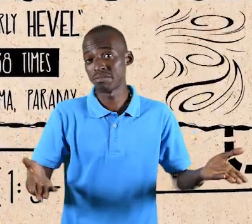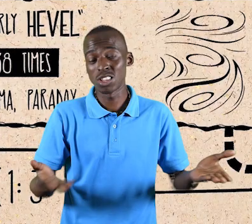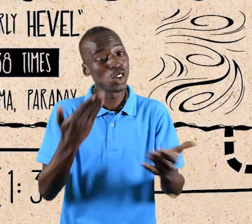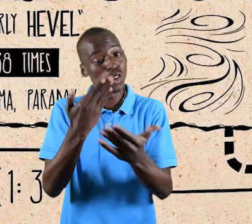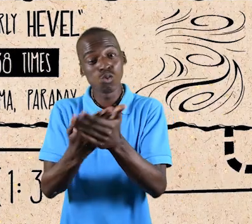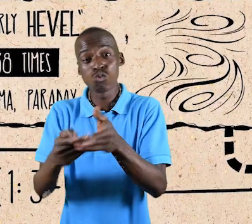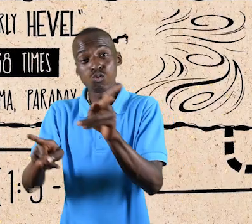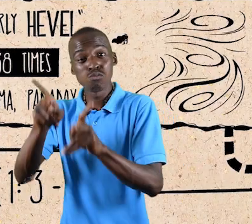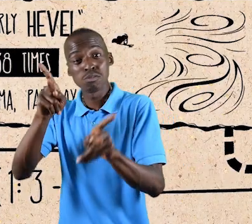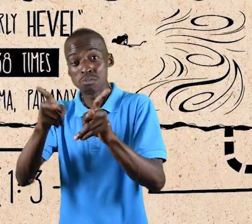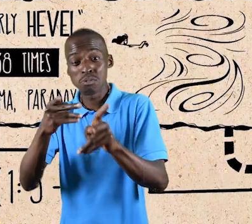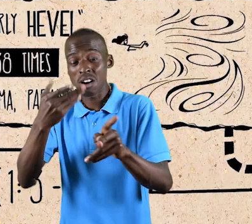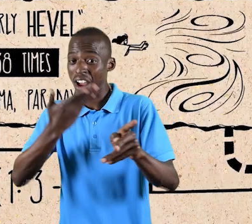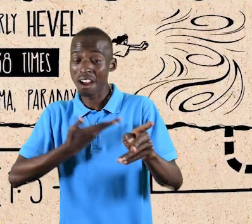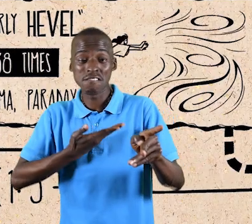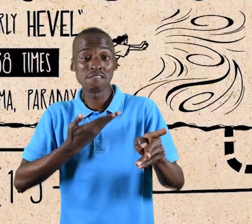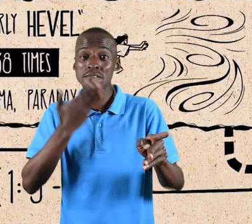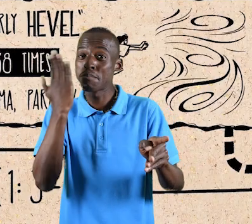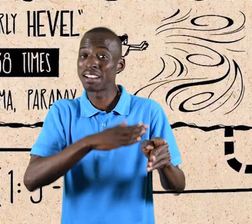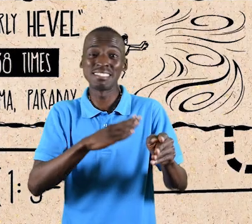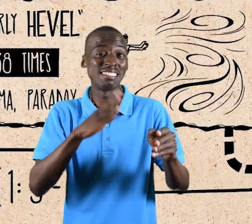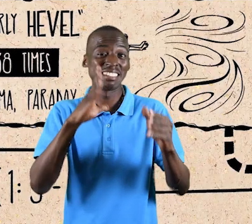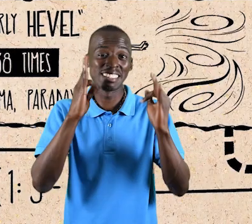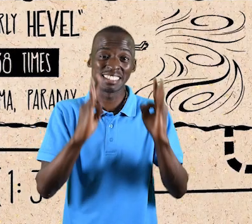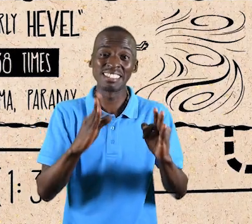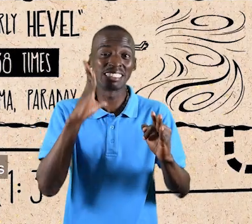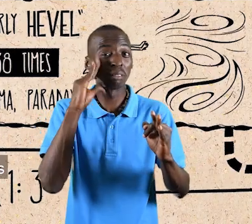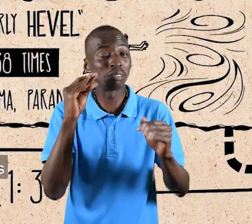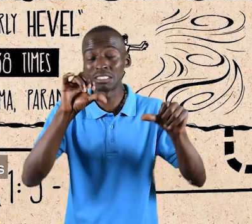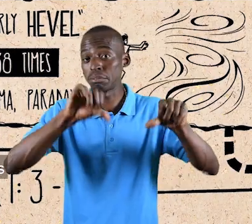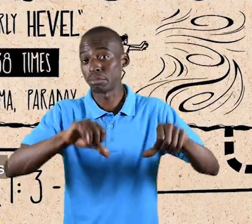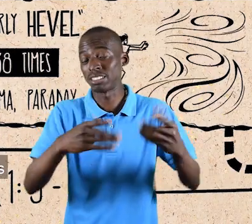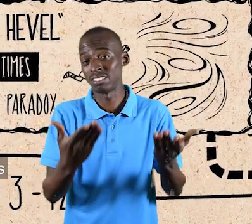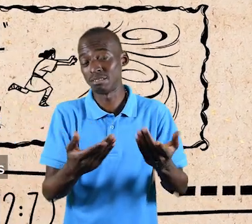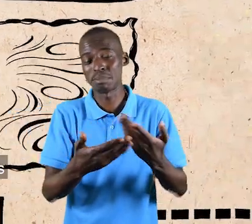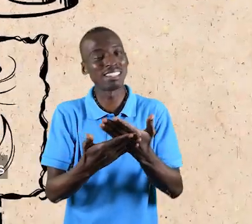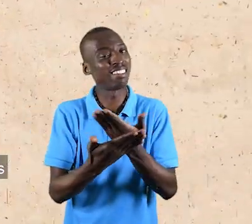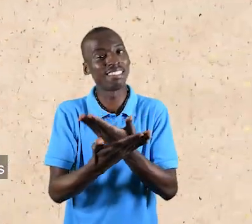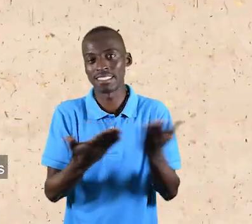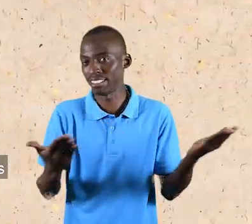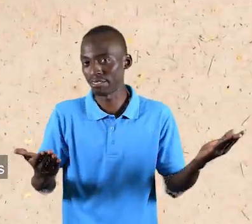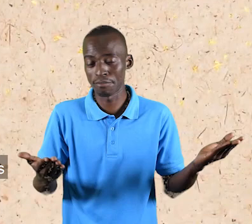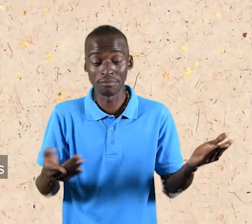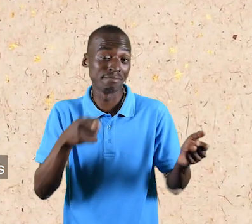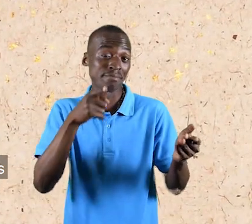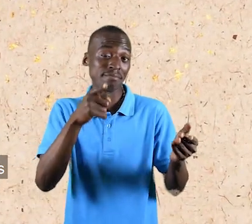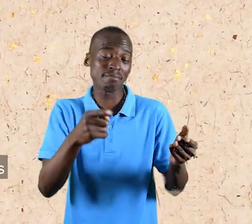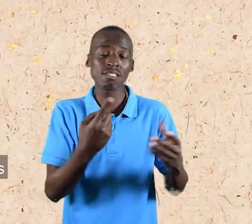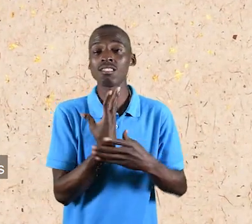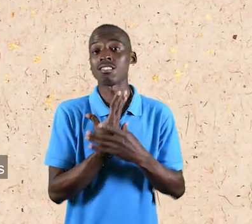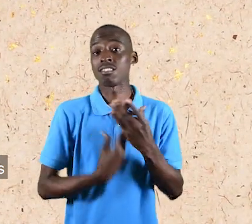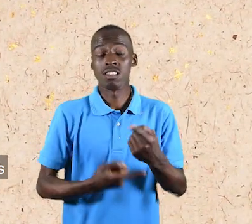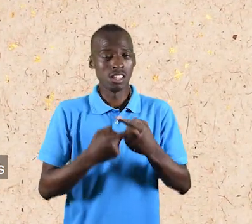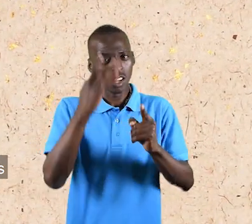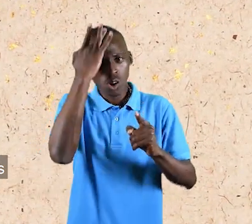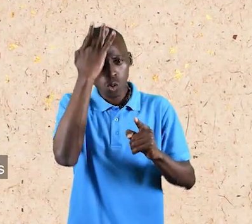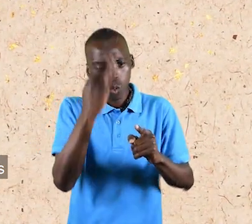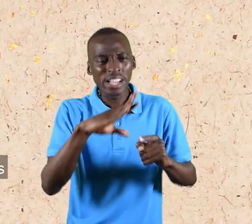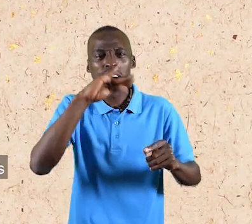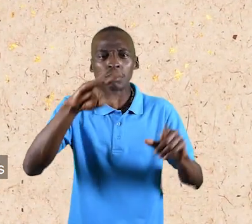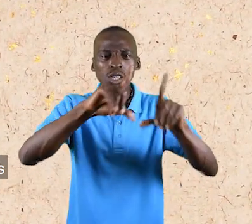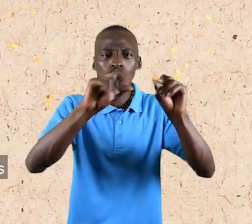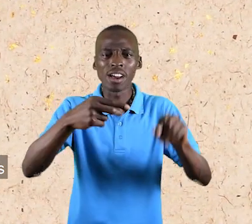or in the teacher's words, like chasing after the wind. Hevel. Now that's kind of a downer. So why is he saying all of